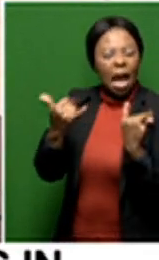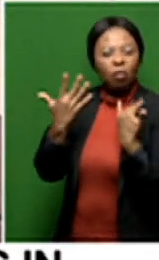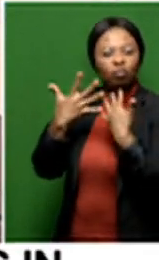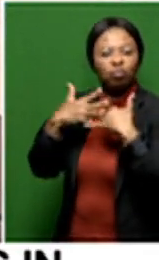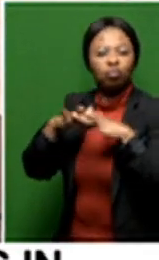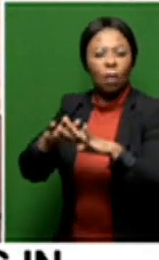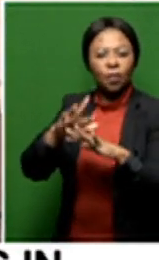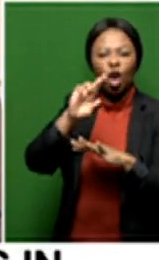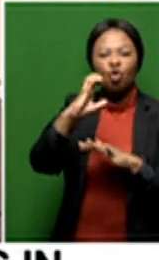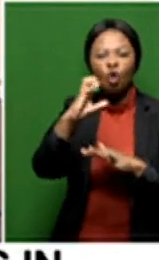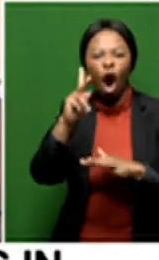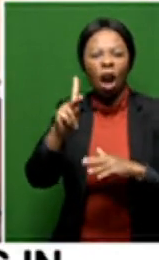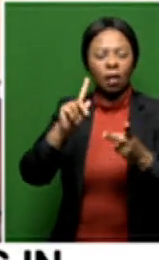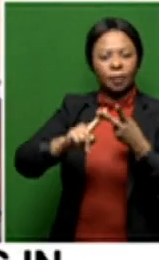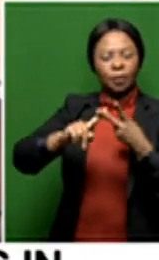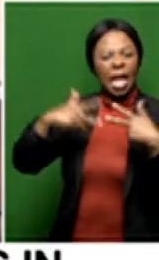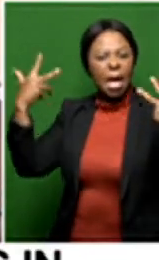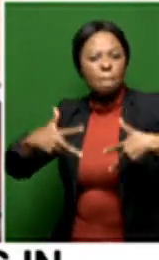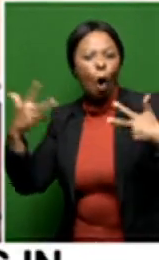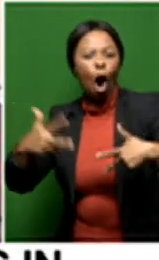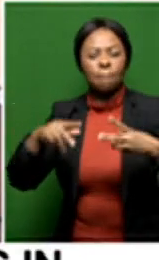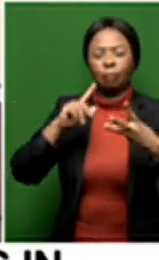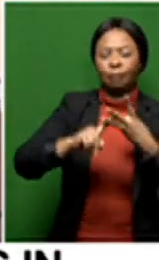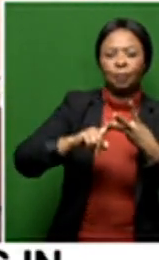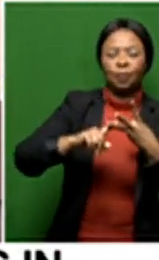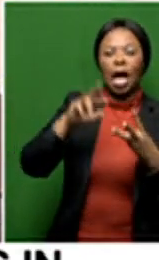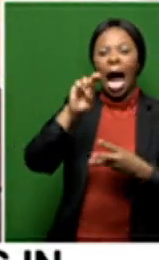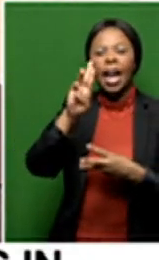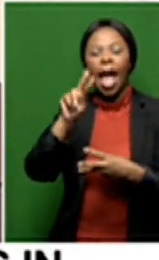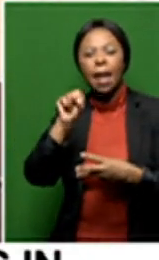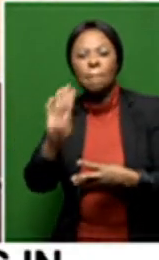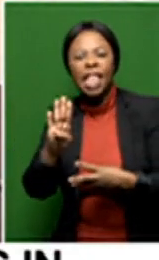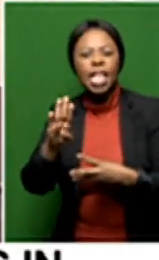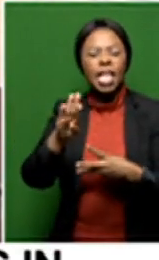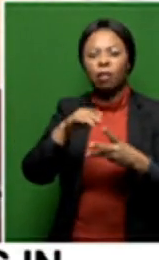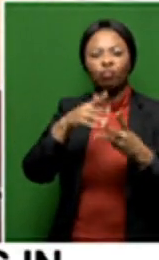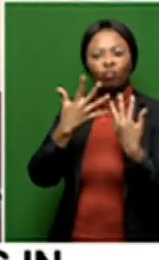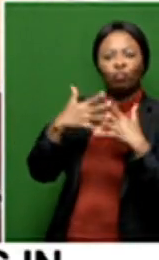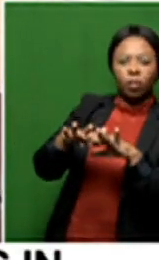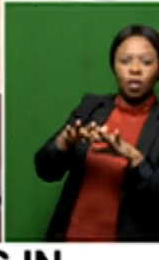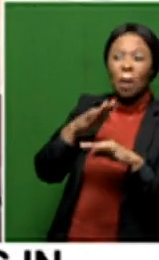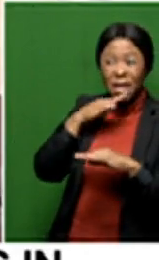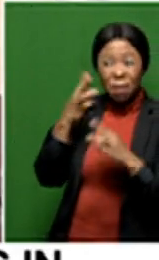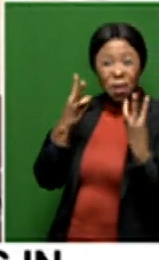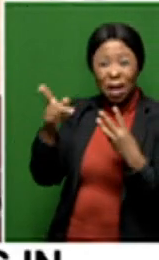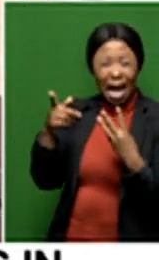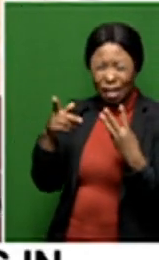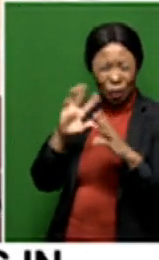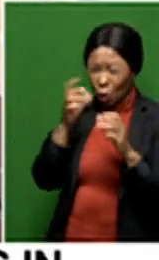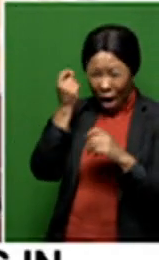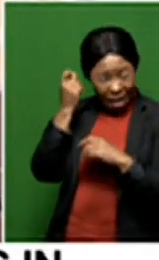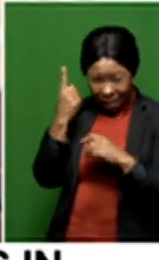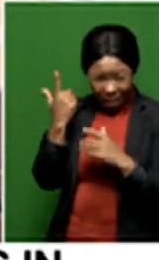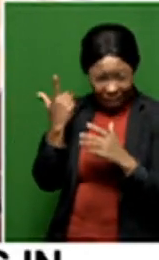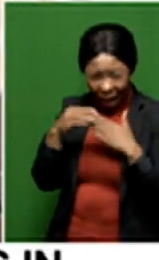with rock, with hip hop, yeah, with R&B, perhaps, and those people are misguided. Am I correct?